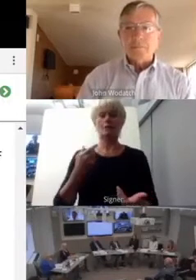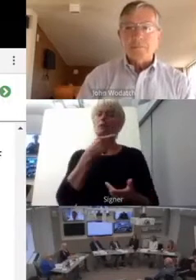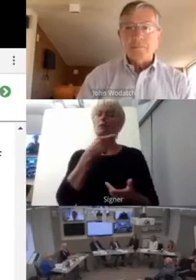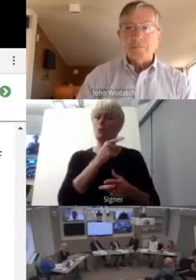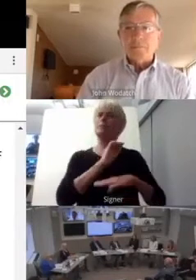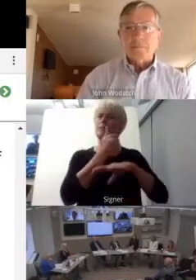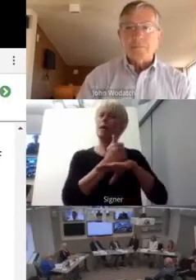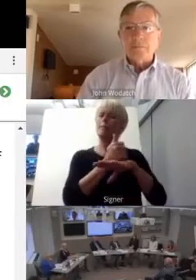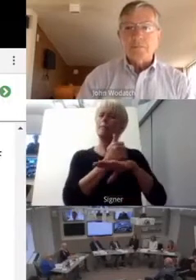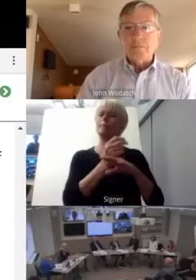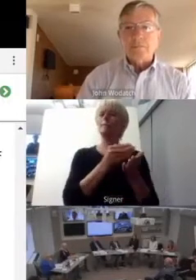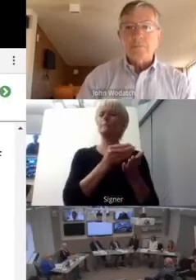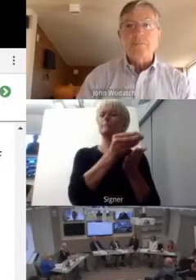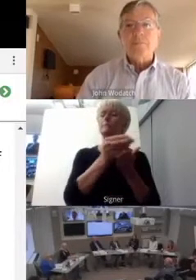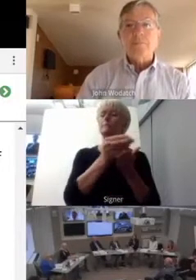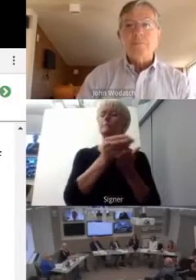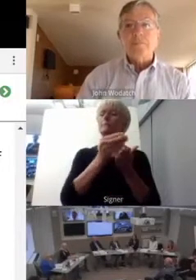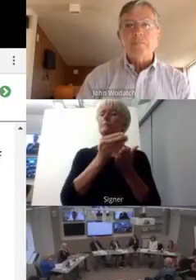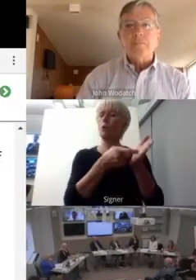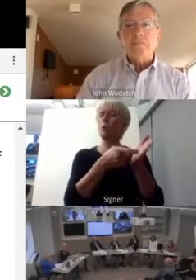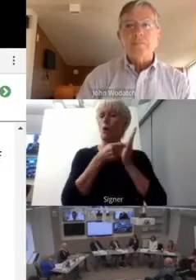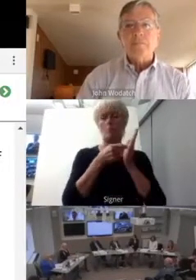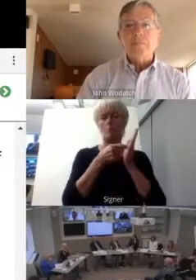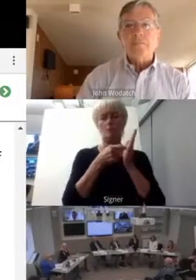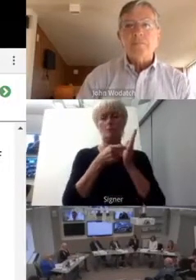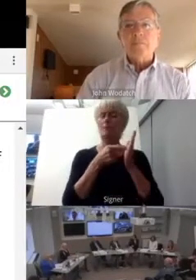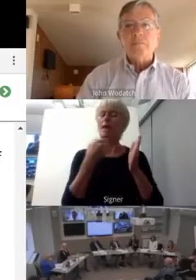or proposing standards under Section 508?